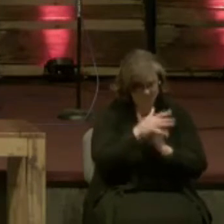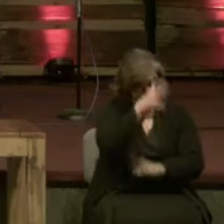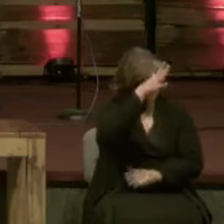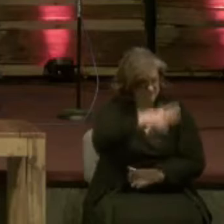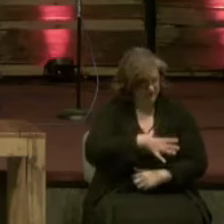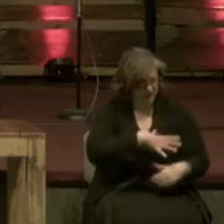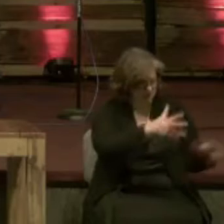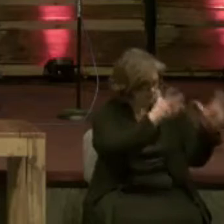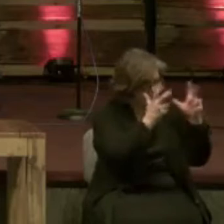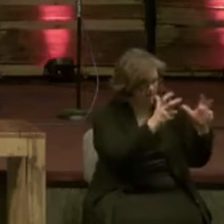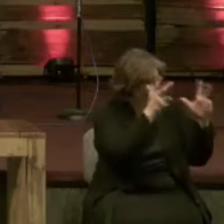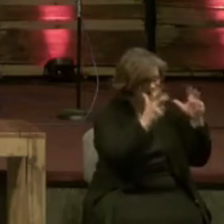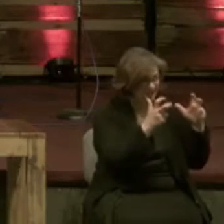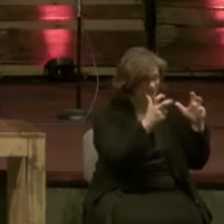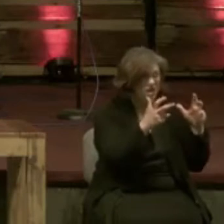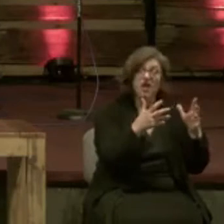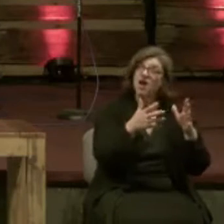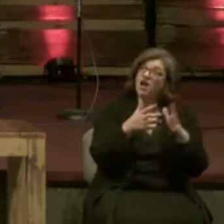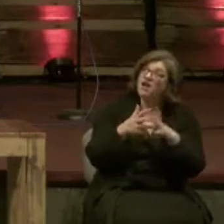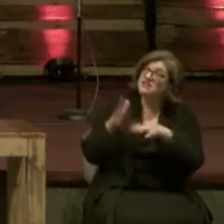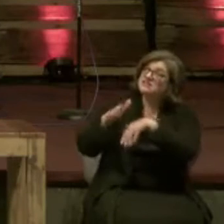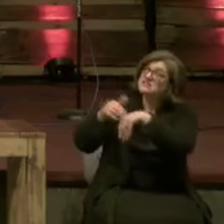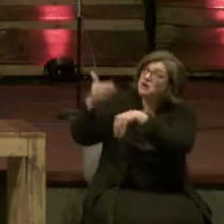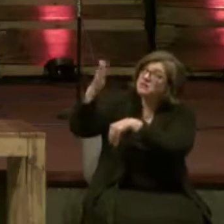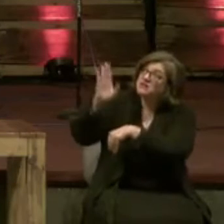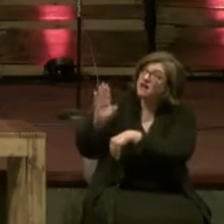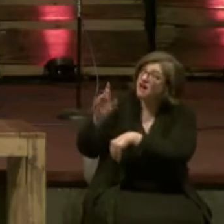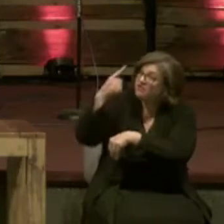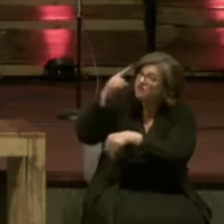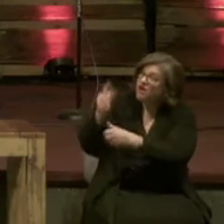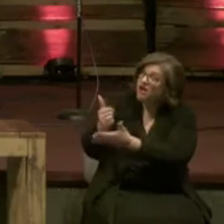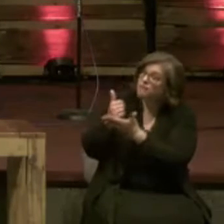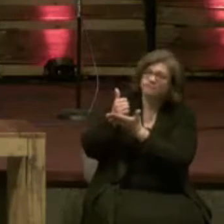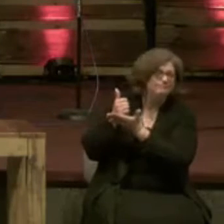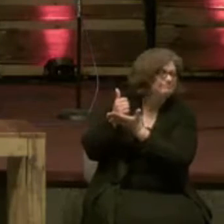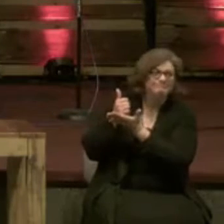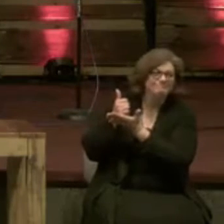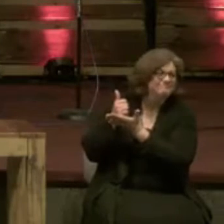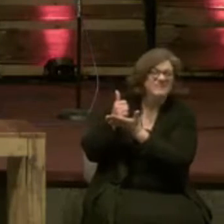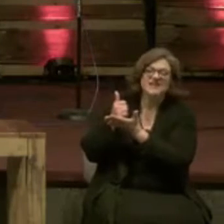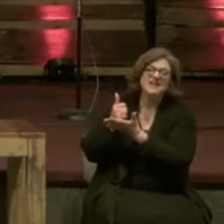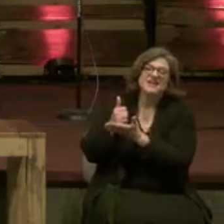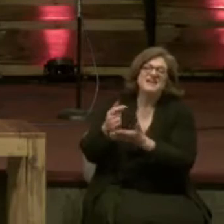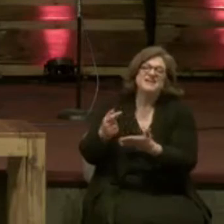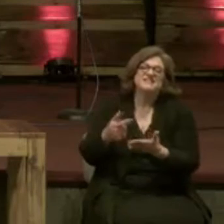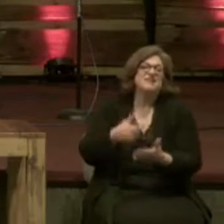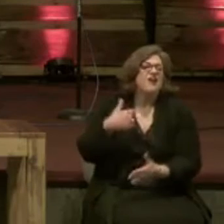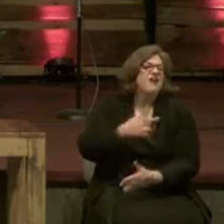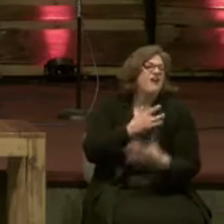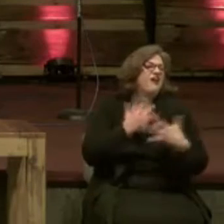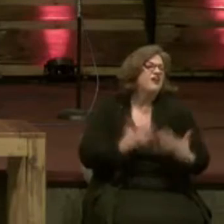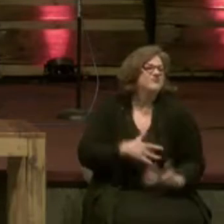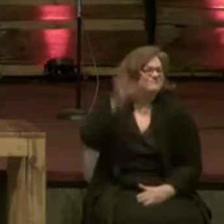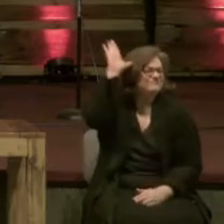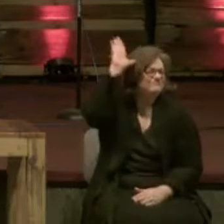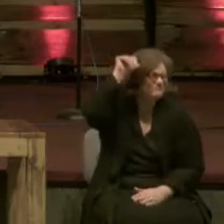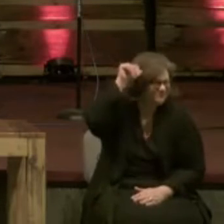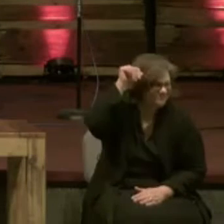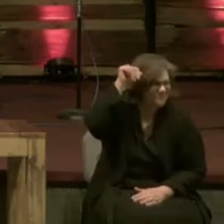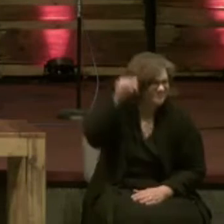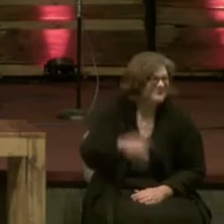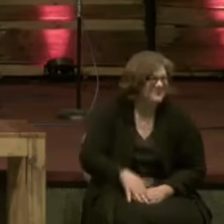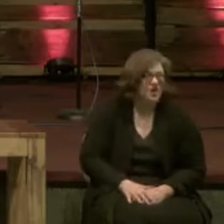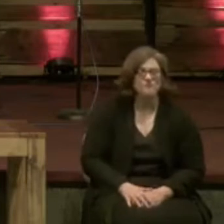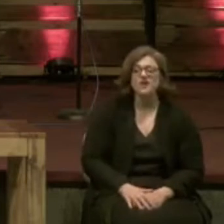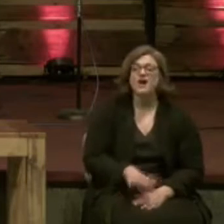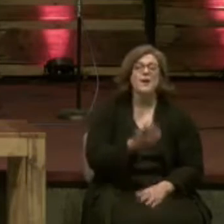God. In all his thoughts, there's no room for God. See, a hard heart is somebody who's going, no, life's about